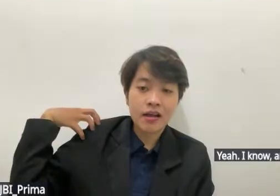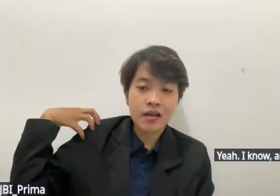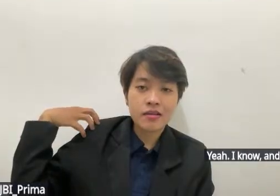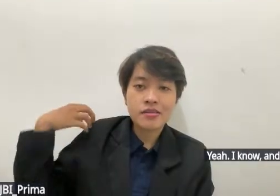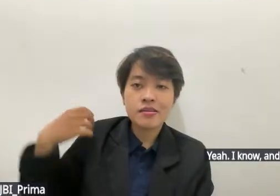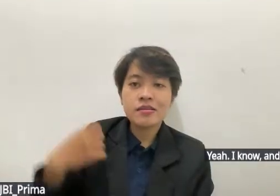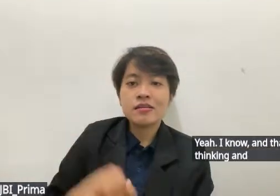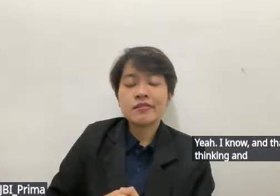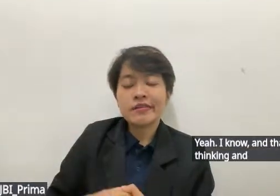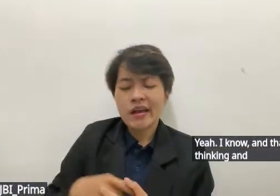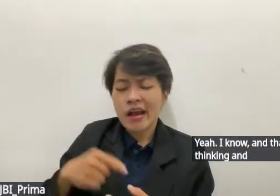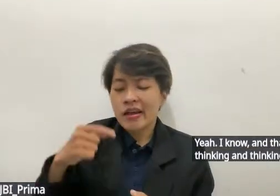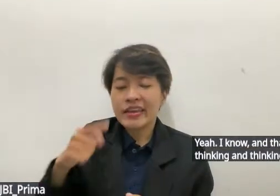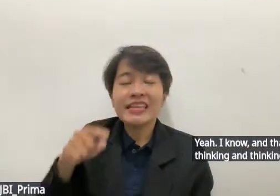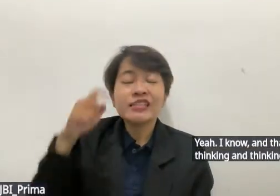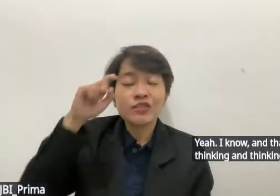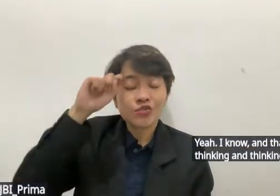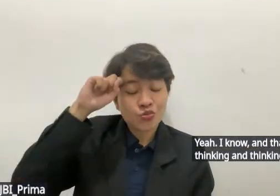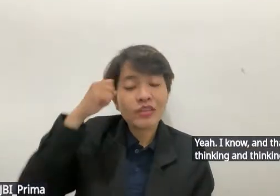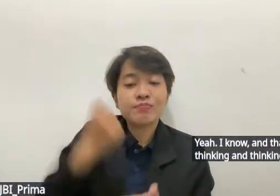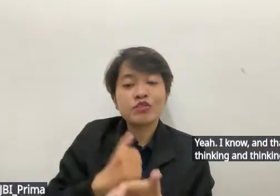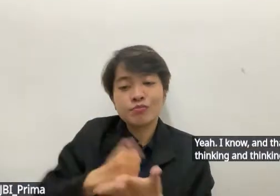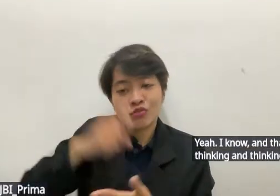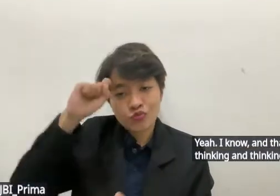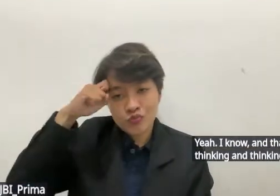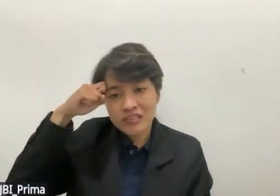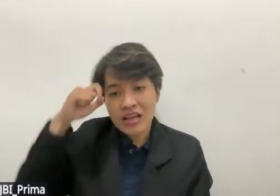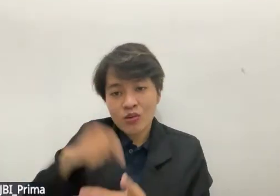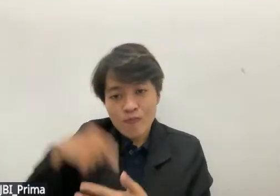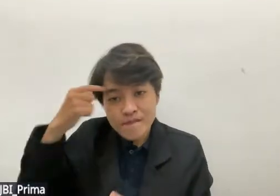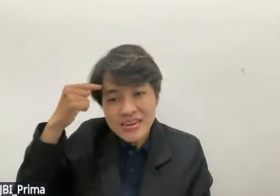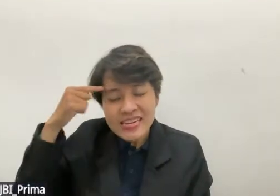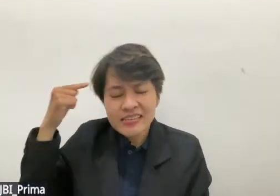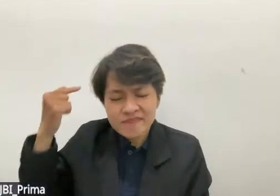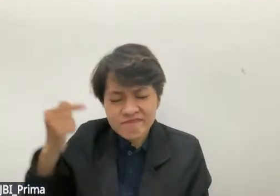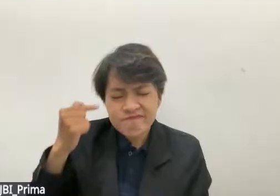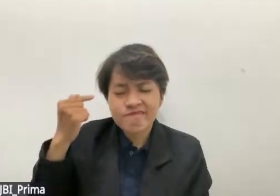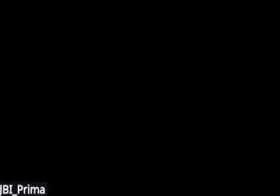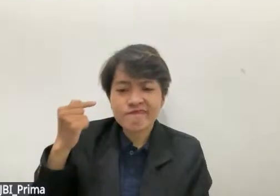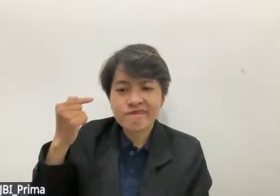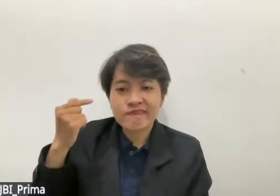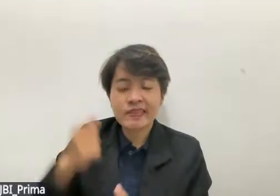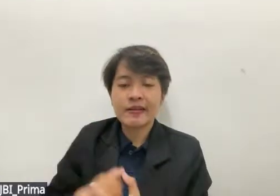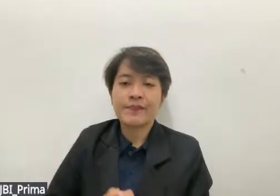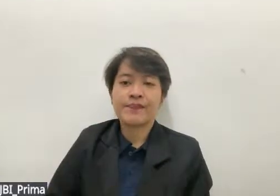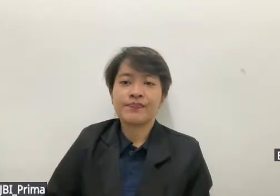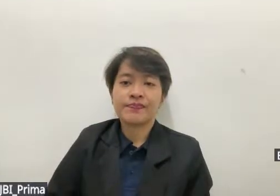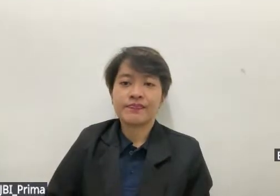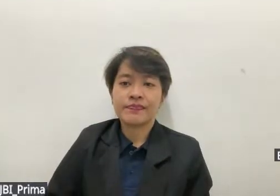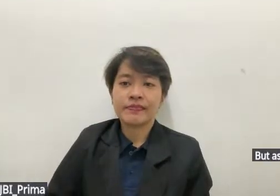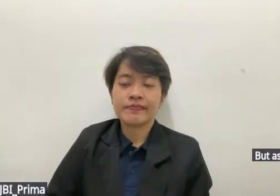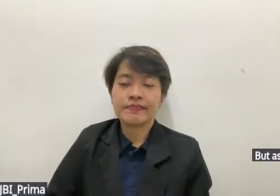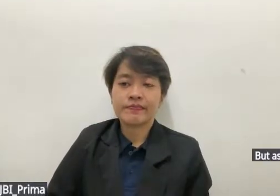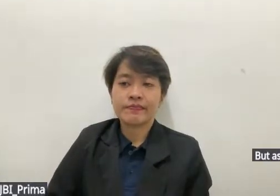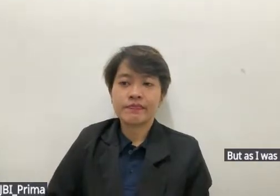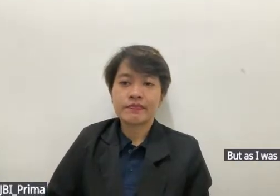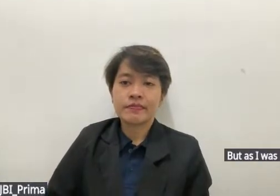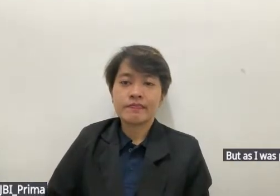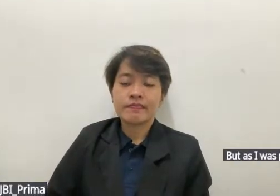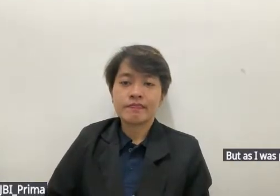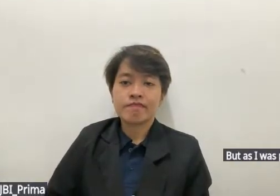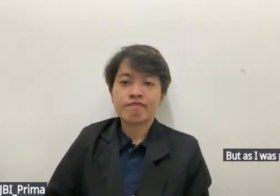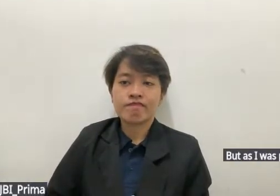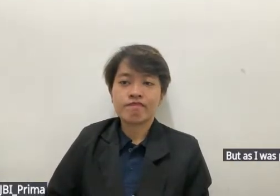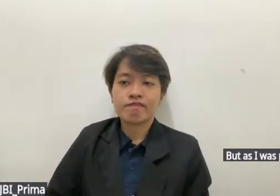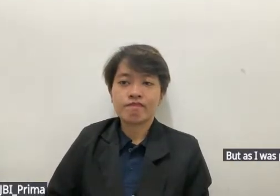thinking and thinking and thinking about this. But as I was putting together this particular presentation,